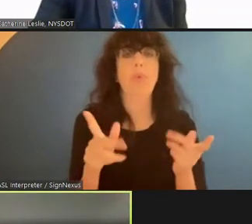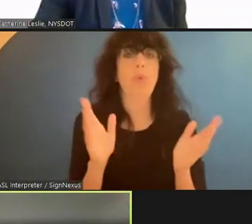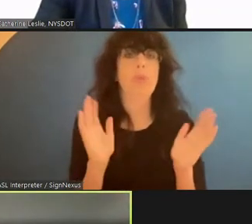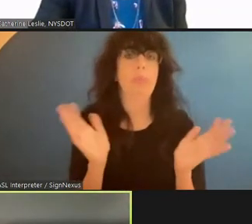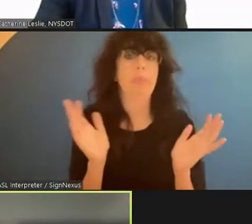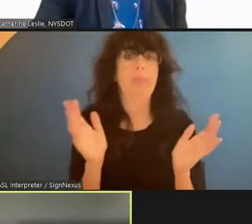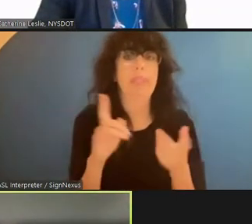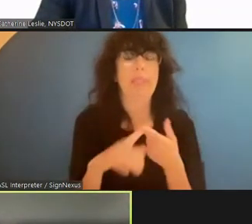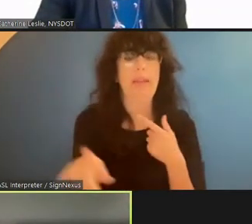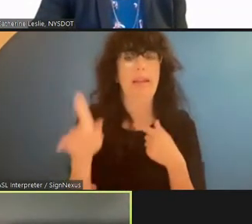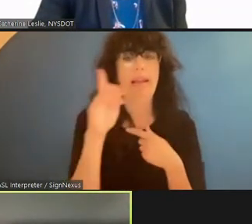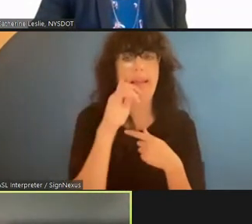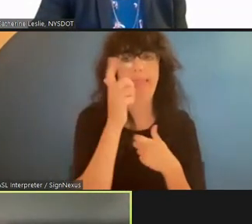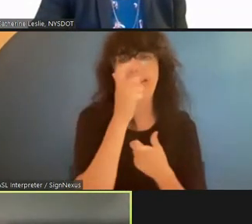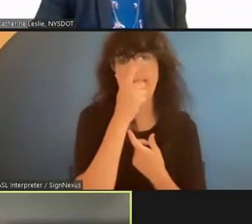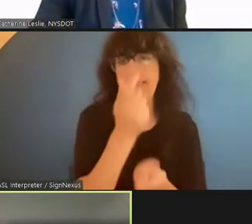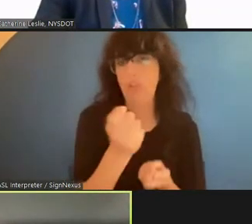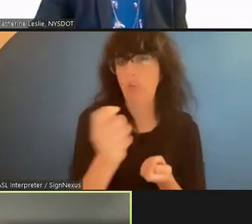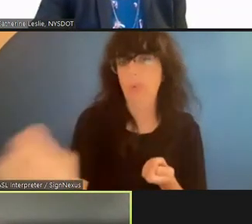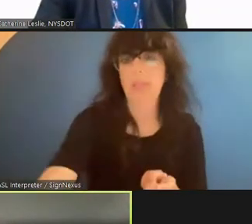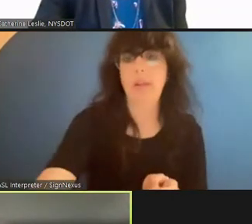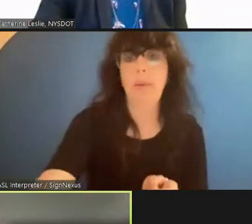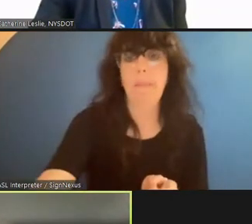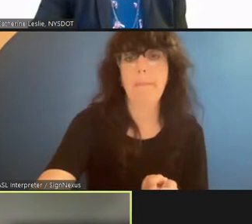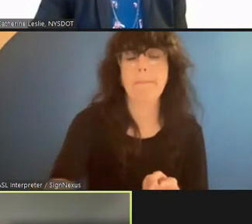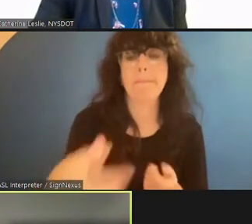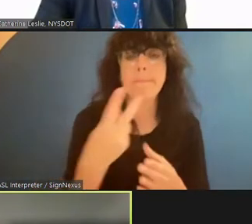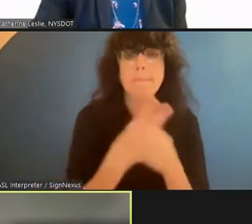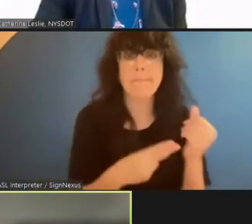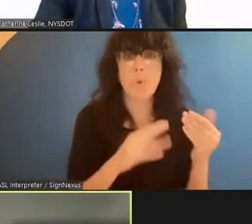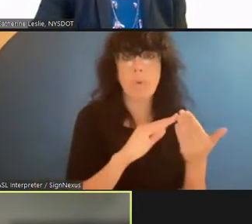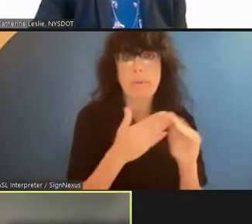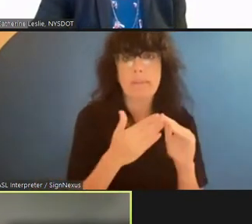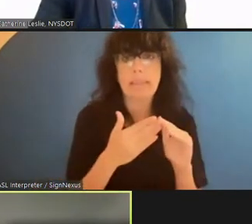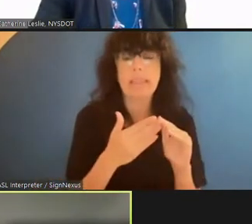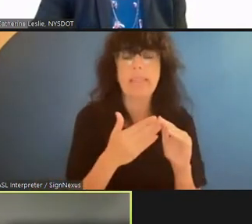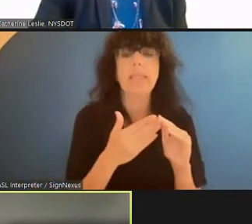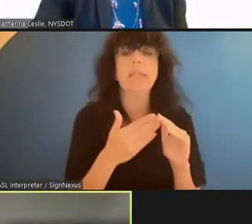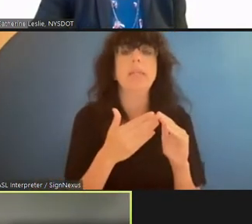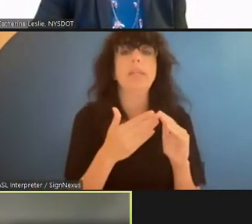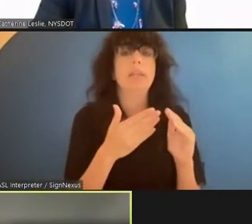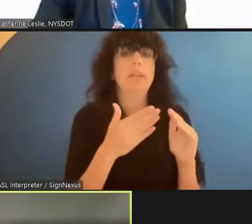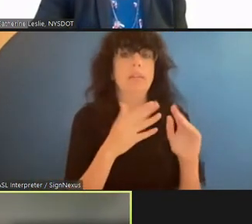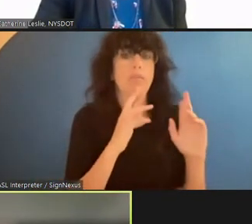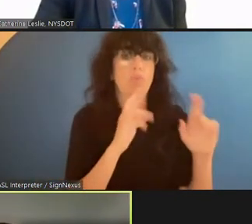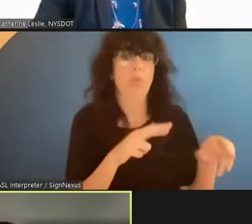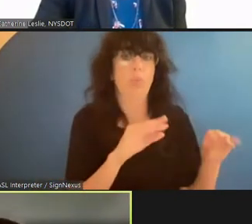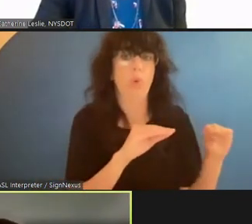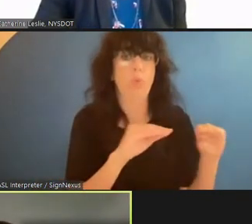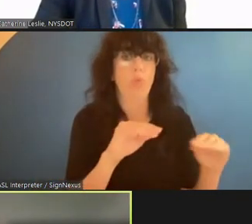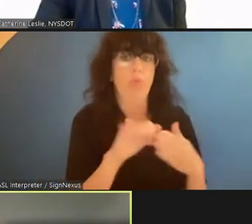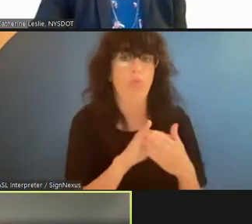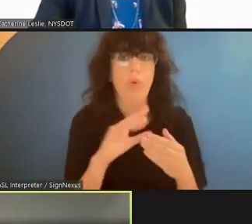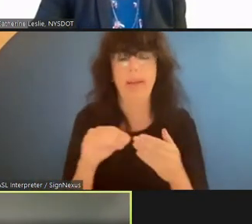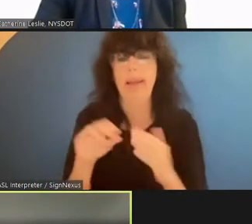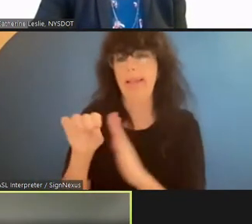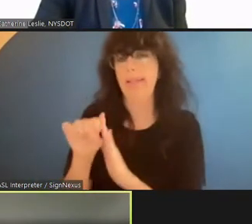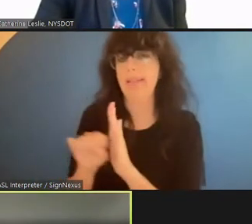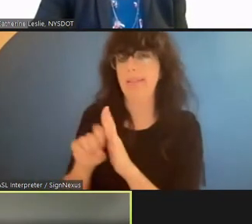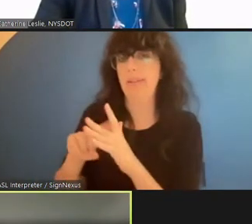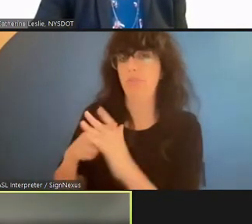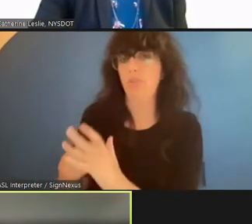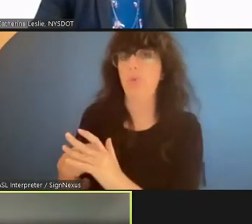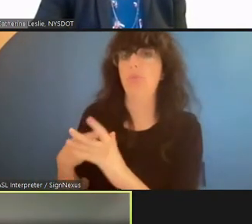think it's very interesting that both the city's original report moved new york and the state's original report fixed new